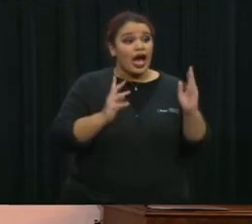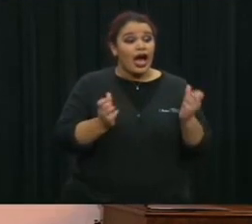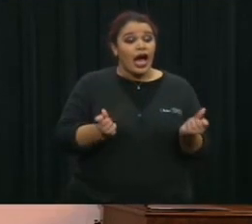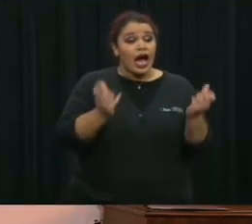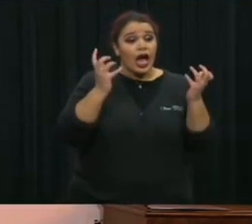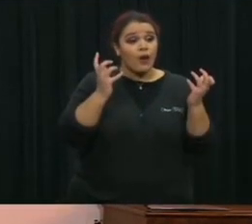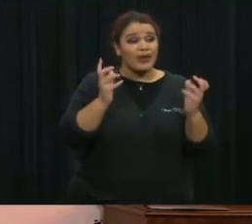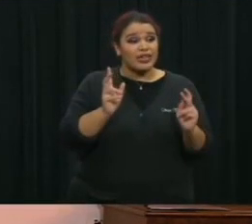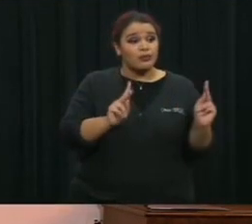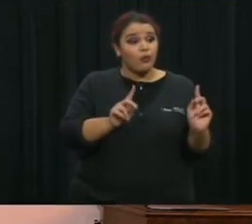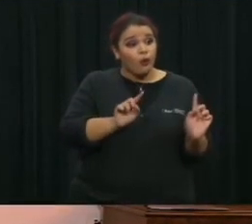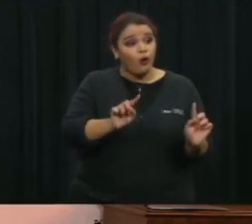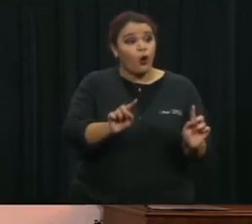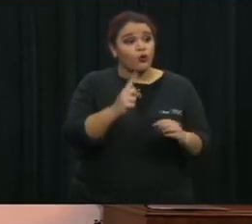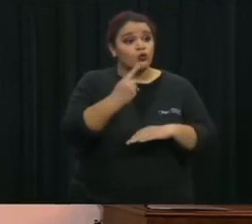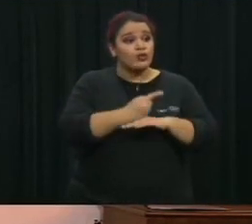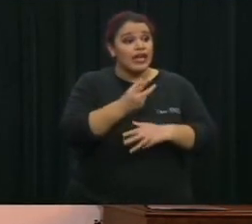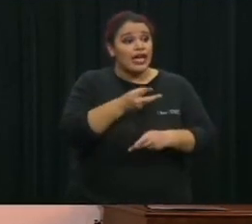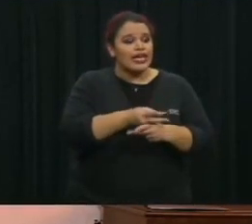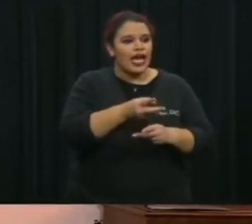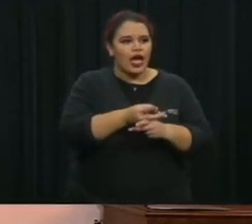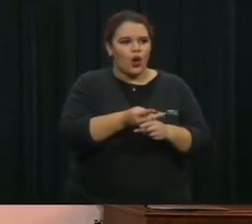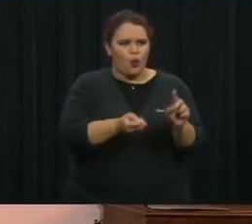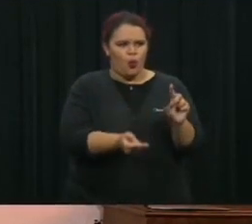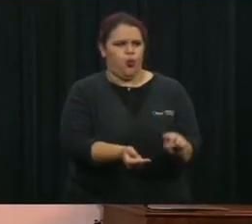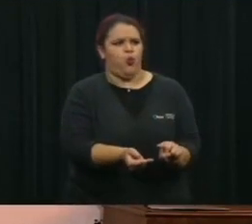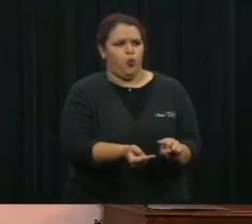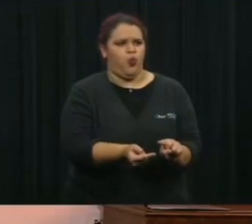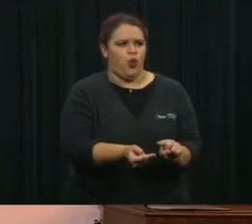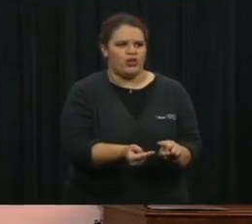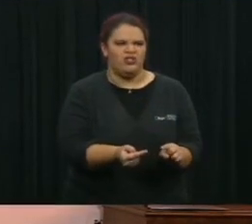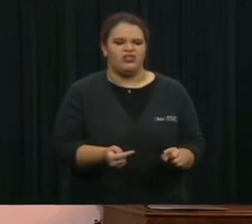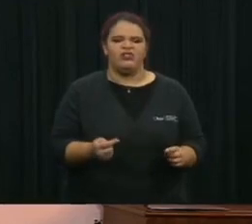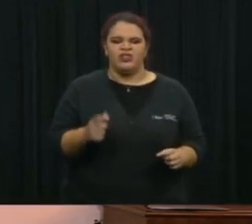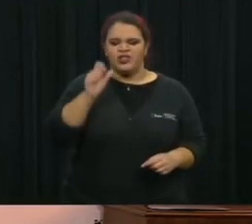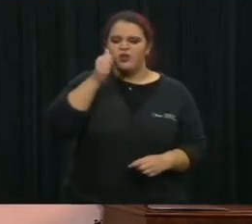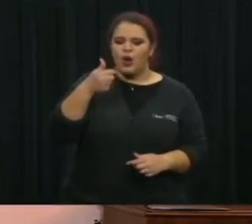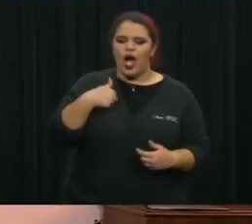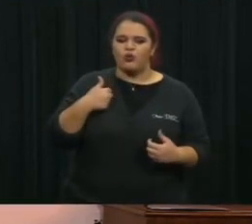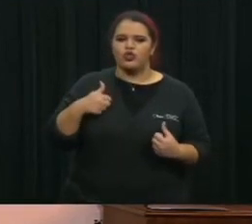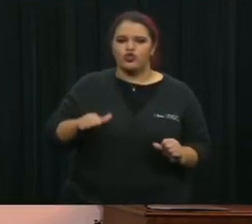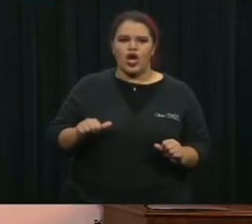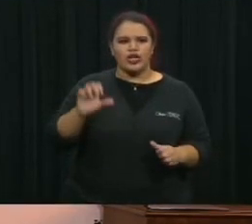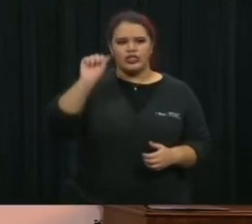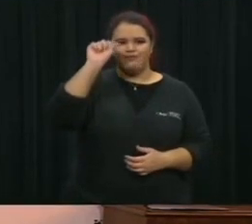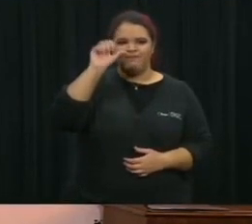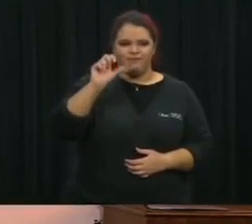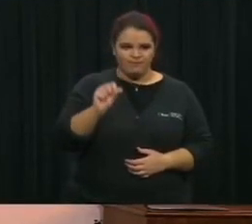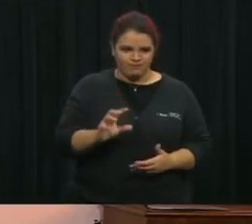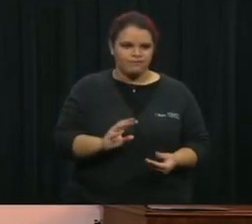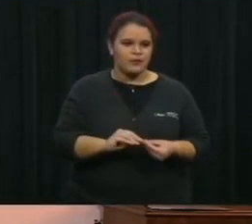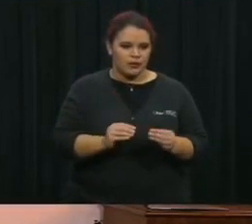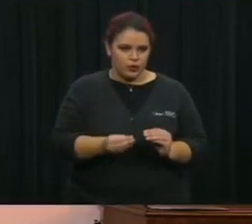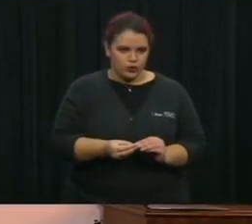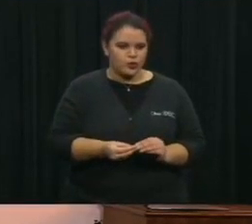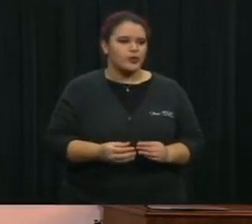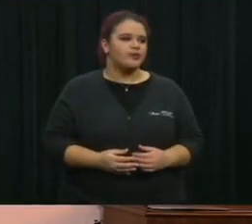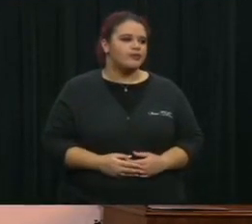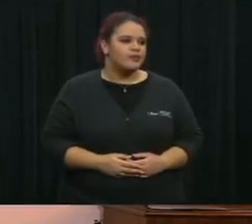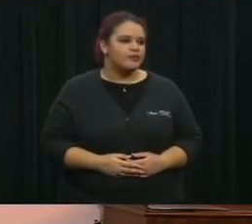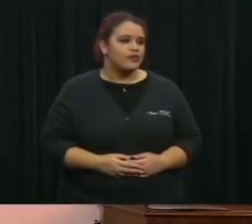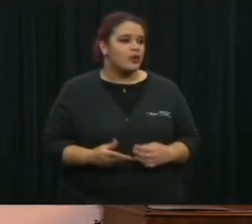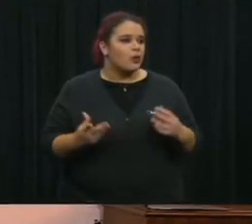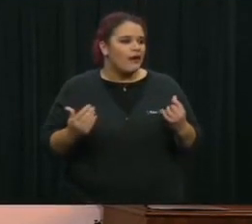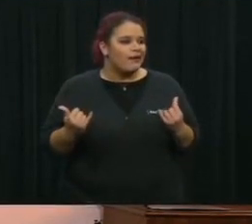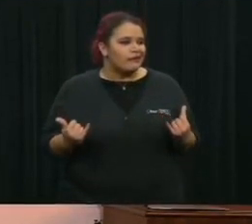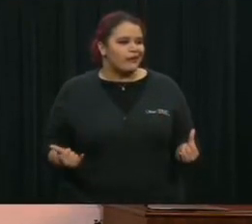to you those exact numbers tomorrow. We're basically moving towards a situation where we're going to